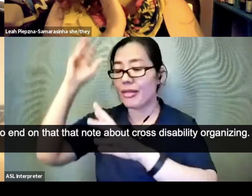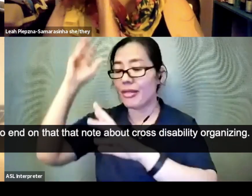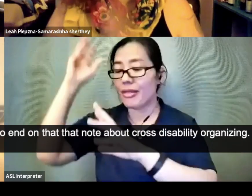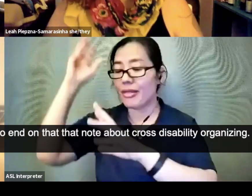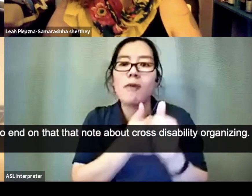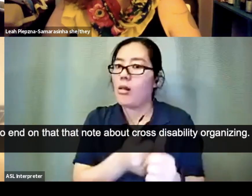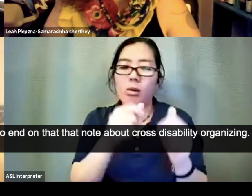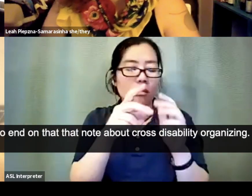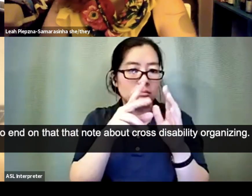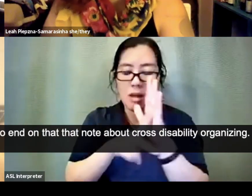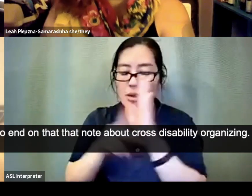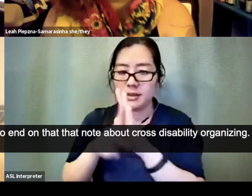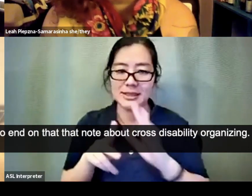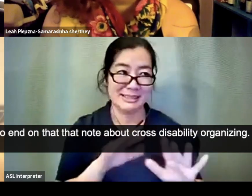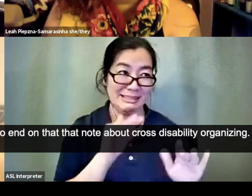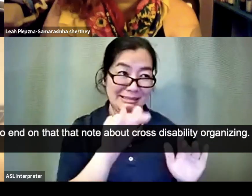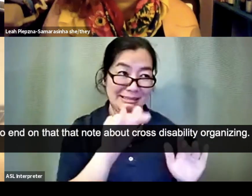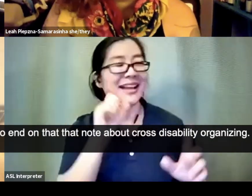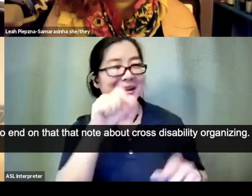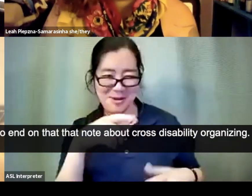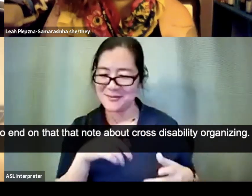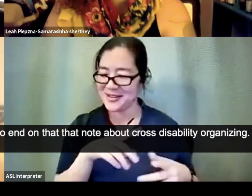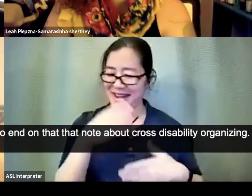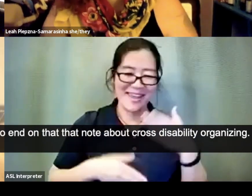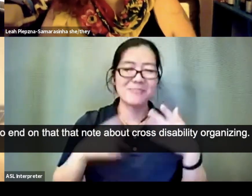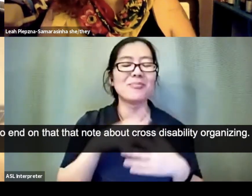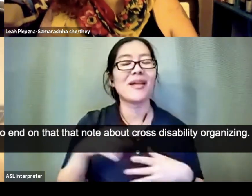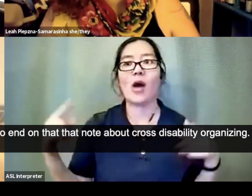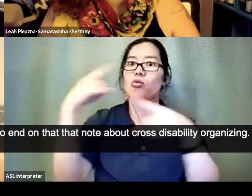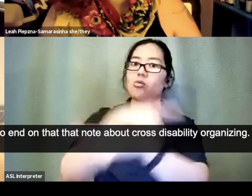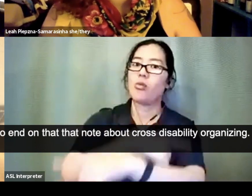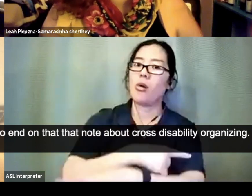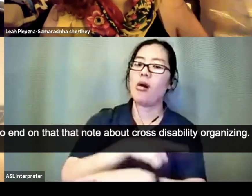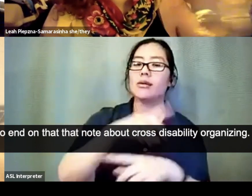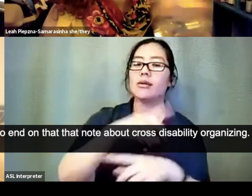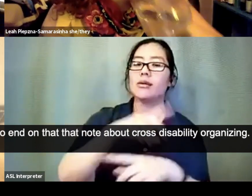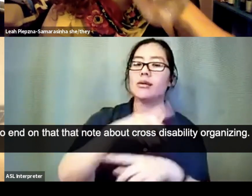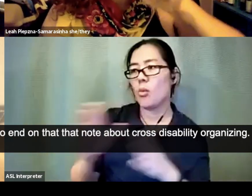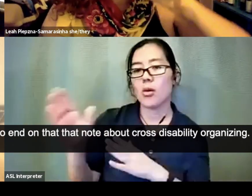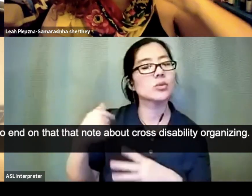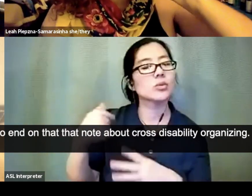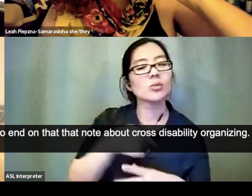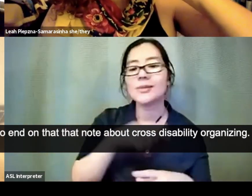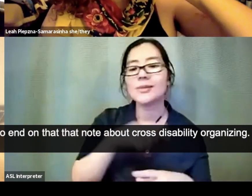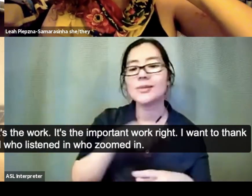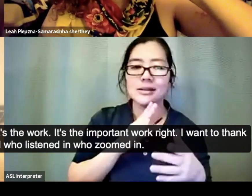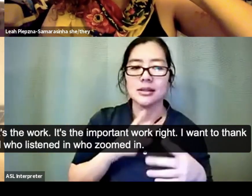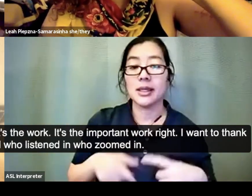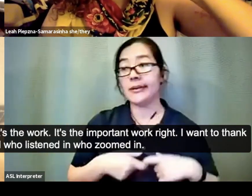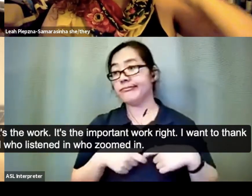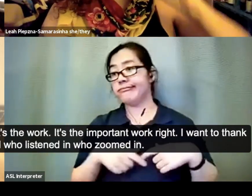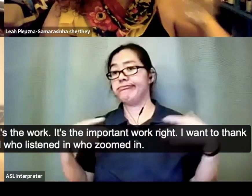We have to wrap, but yeah, we're going to end on that note about cross disability organizing. We can't ever stop doing it,